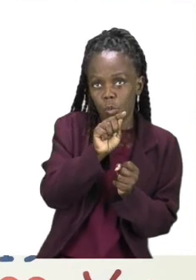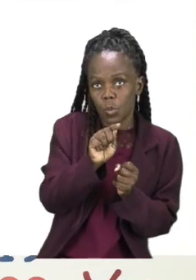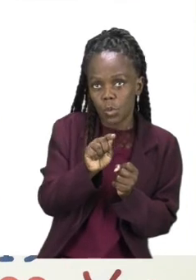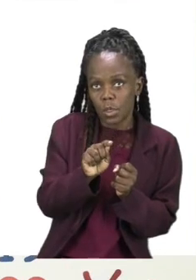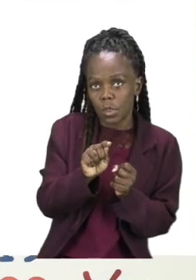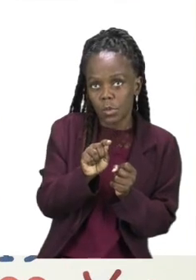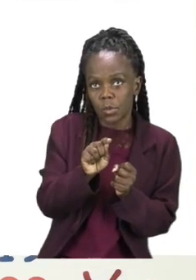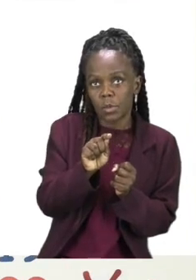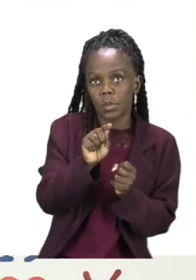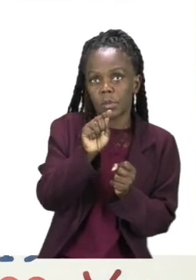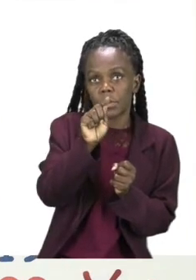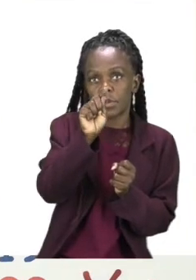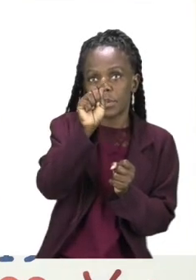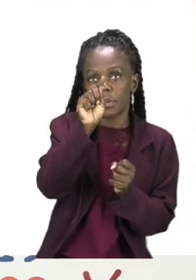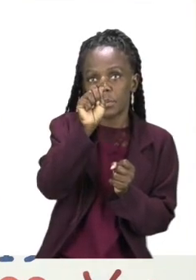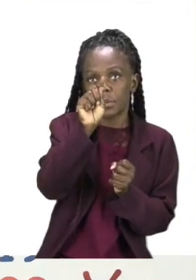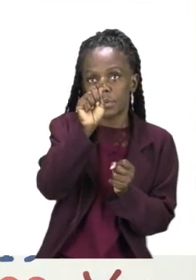Down, up,